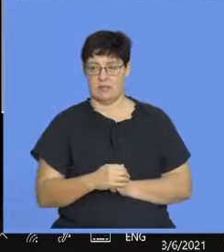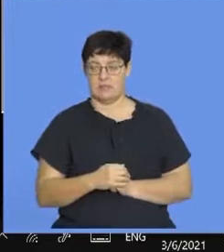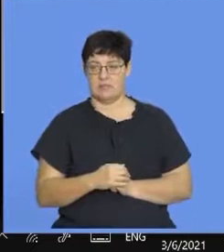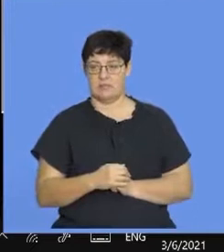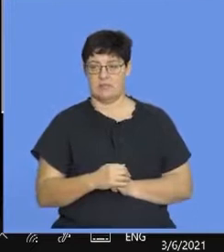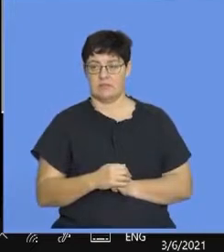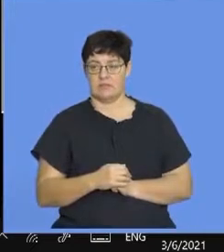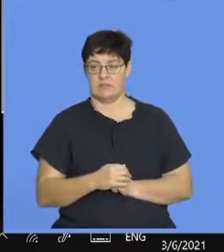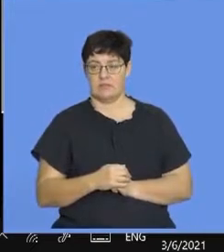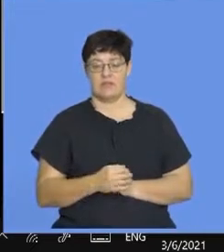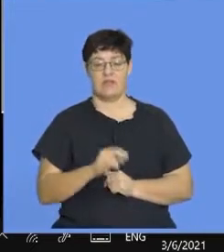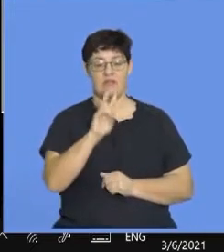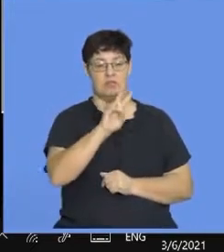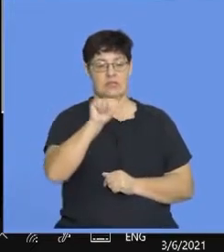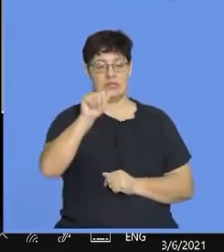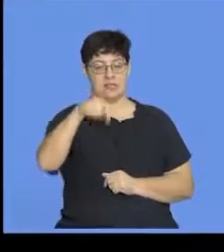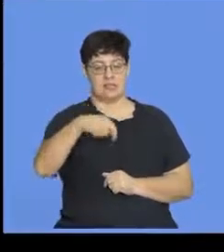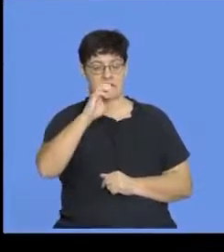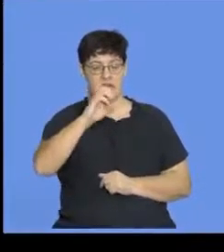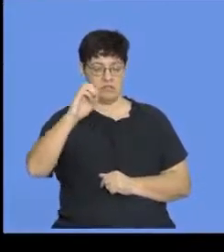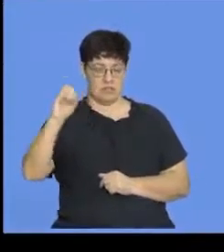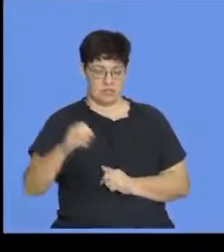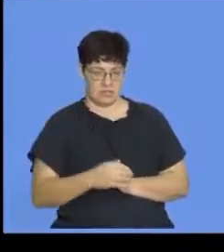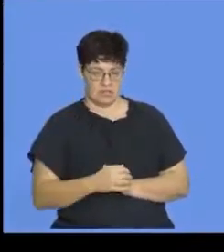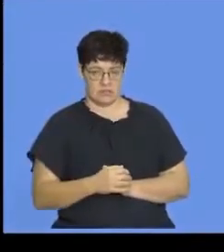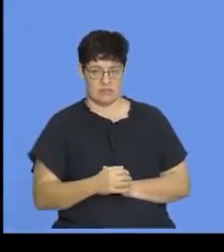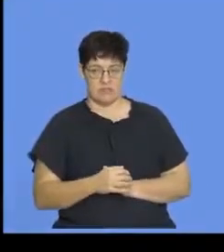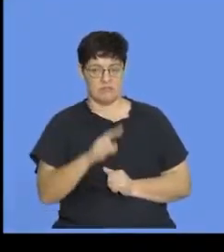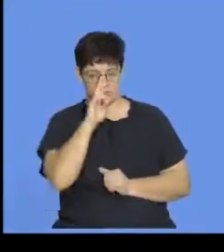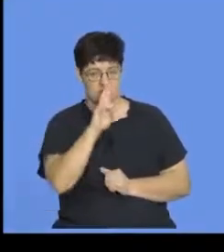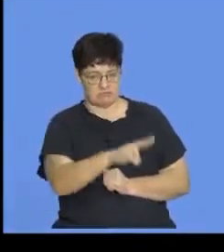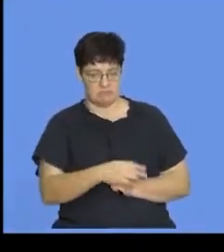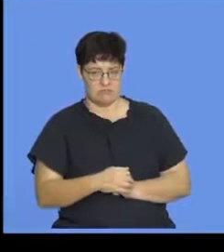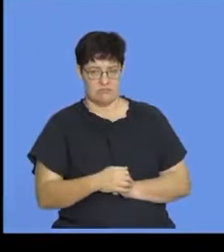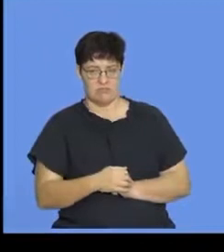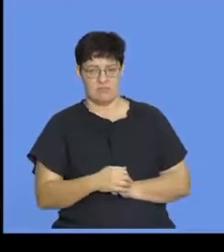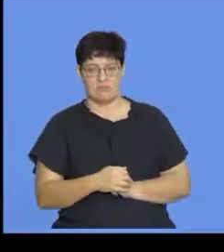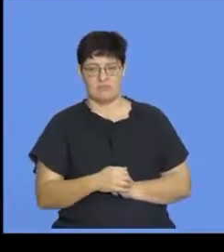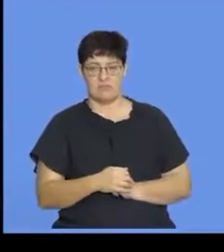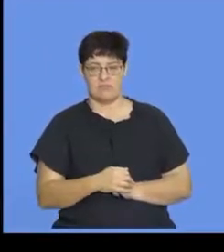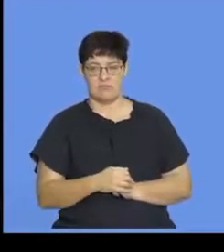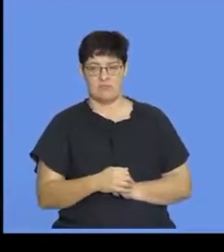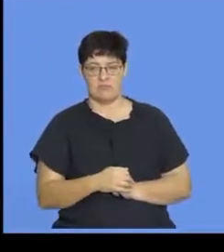And that gives me a figure of 26,000. Here you can see is my 26,000.